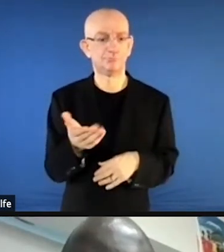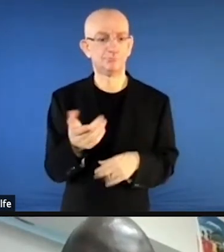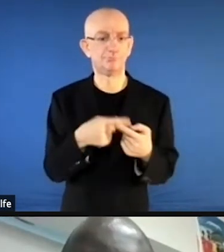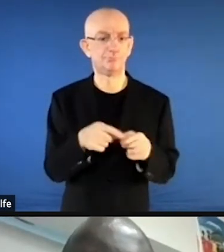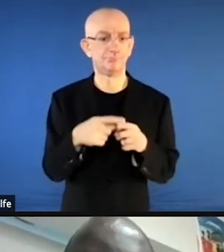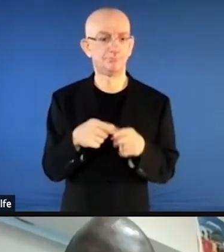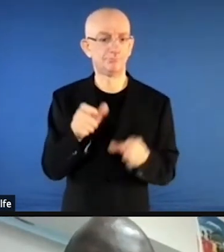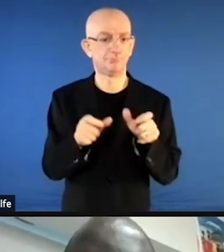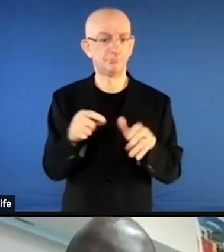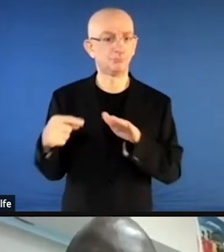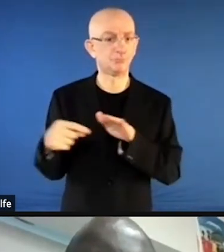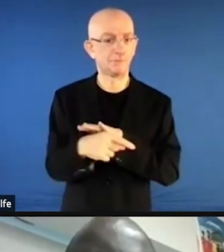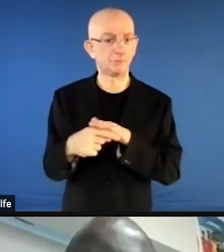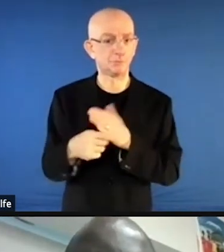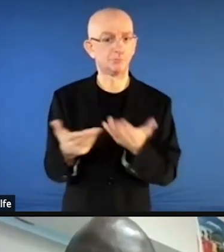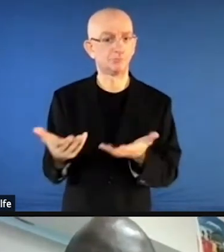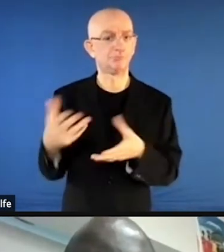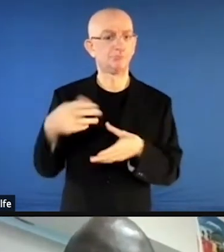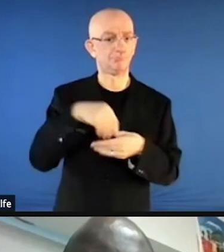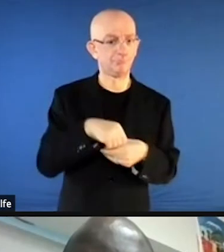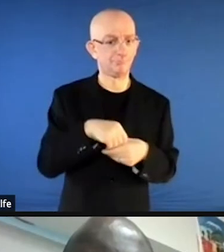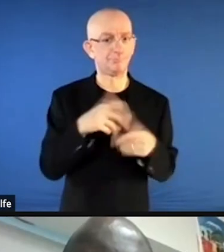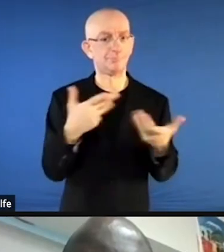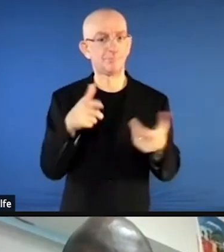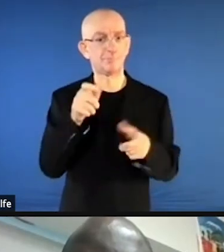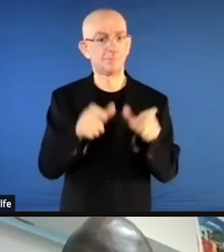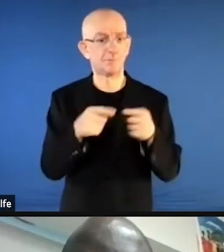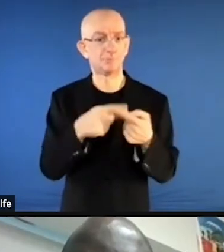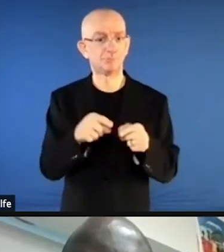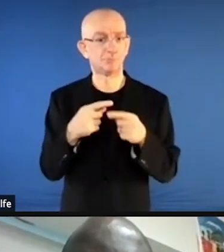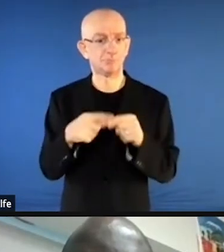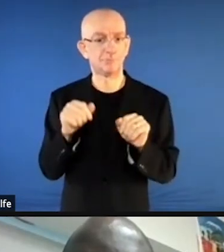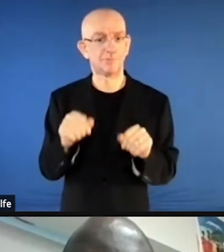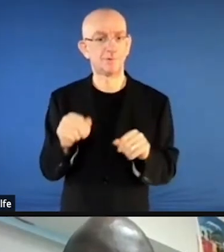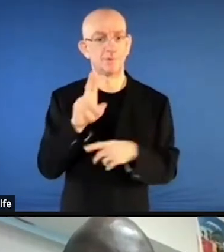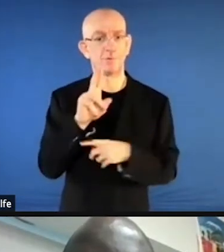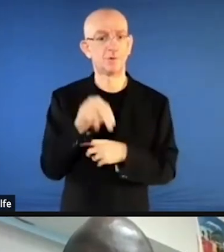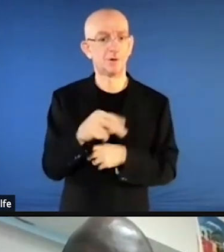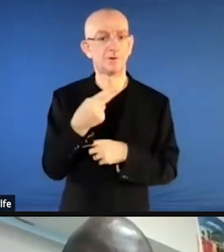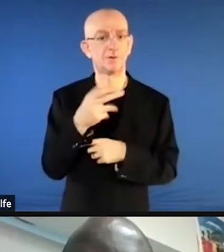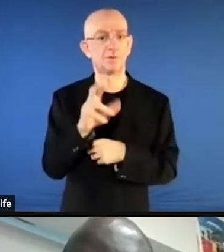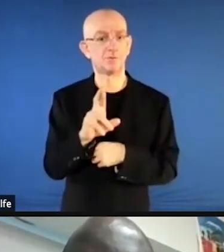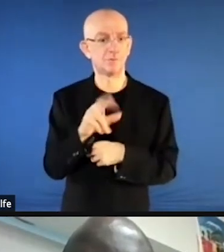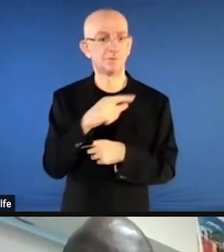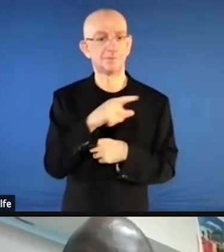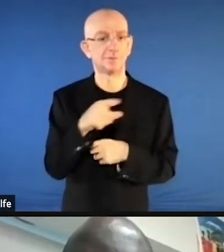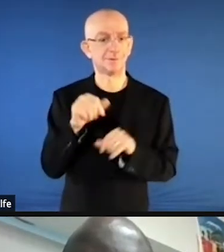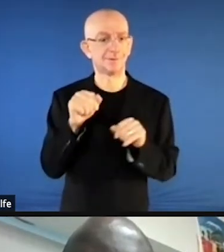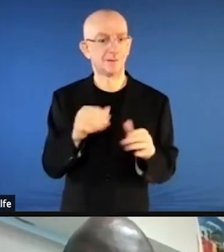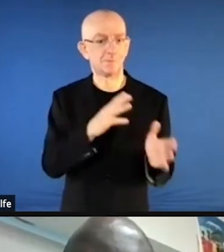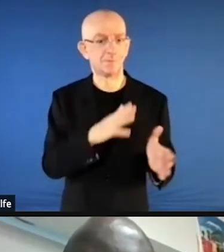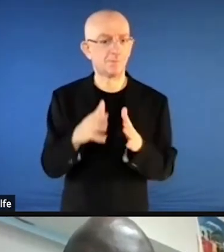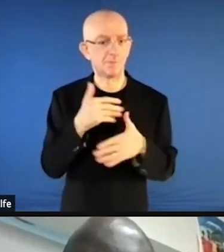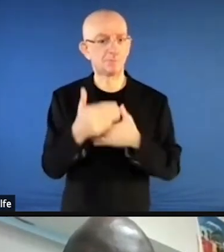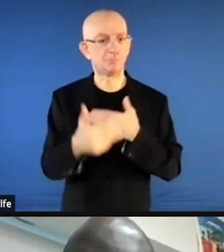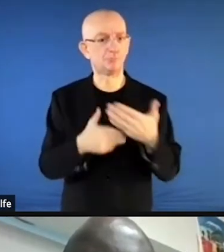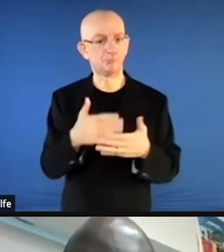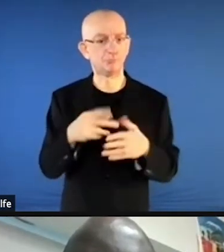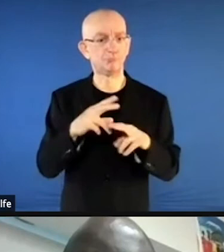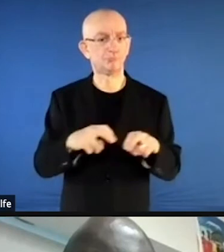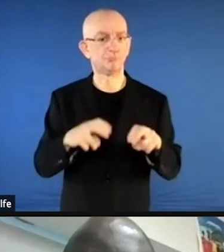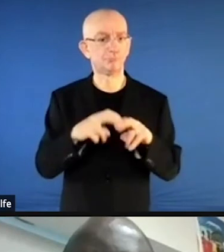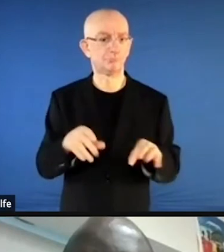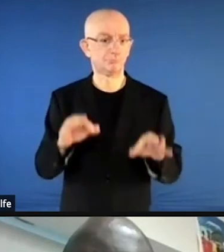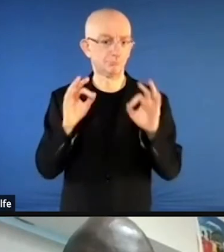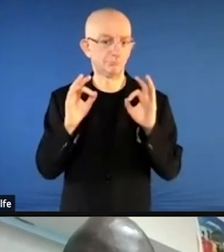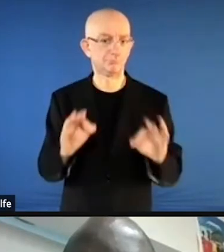in the planning of research proposals, because it's next to impossible to get the ethical clearance